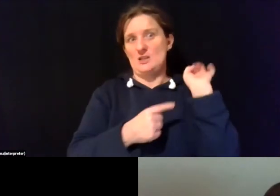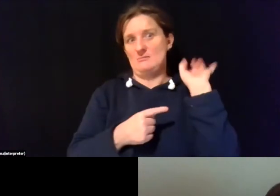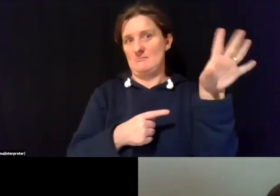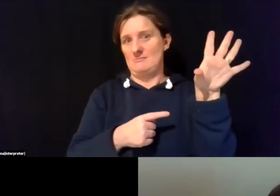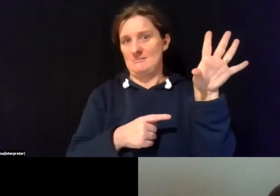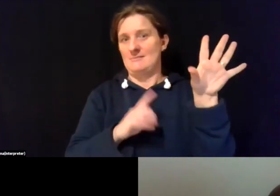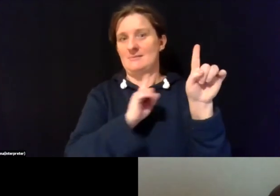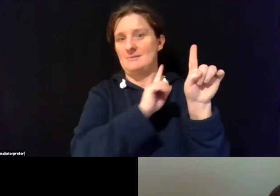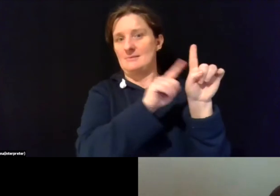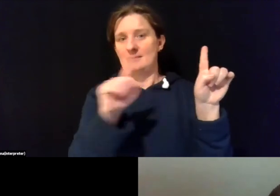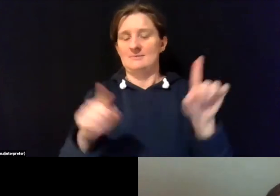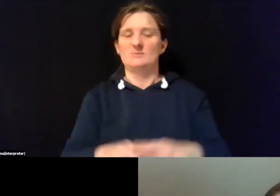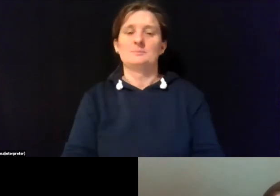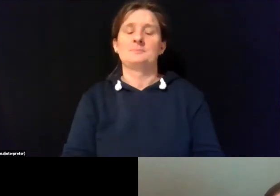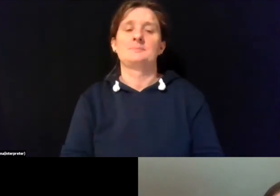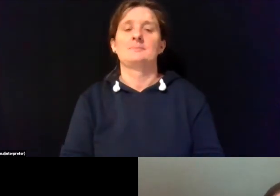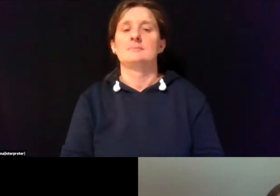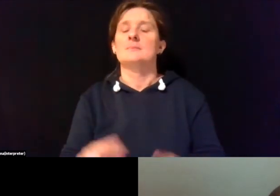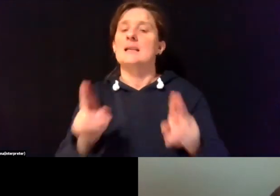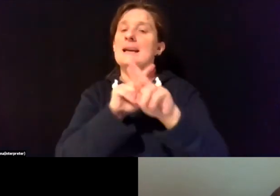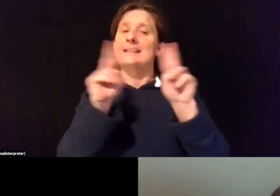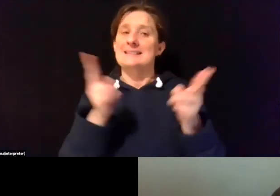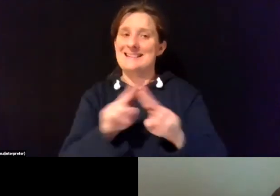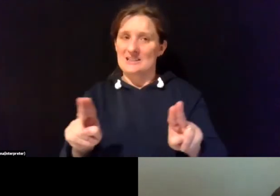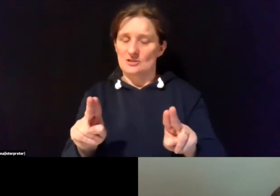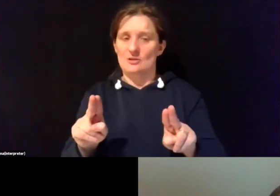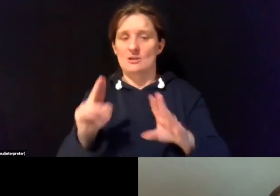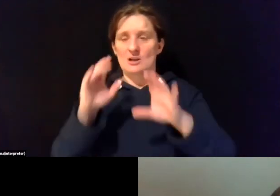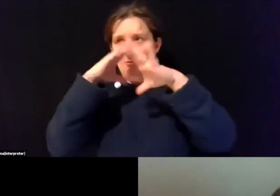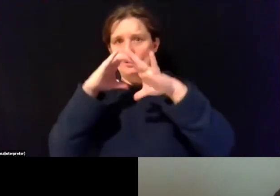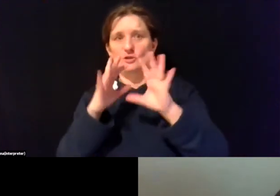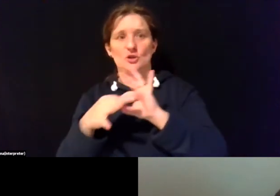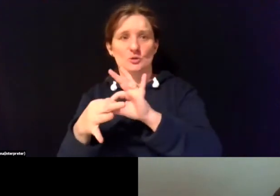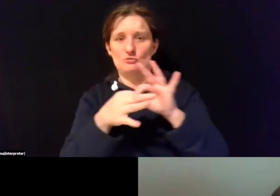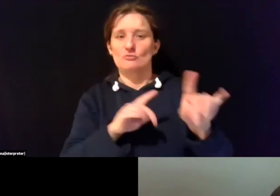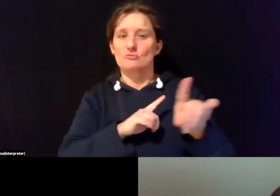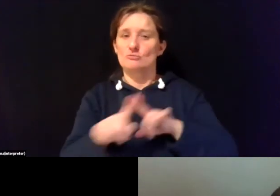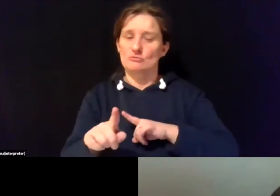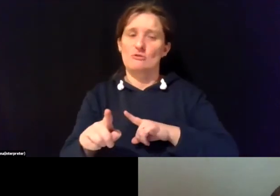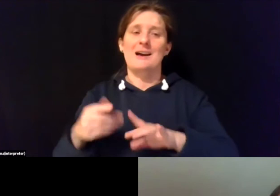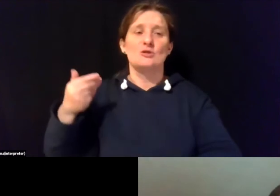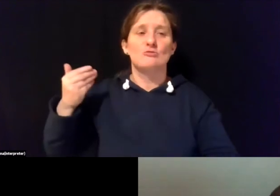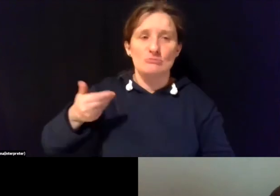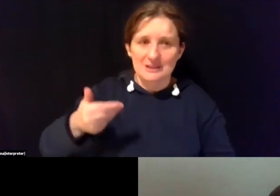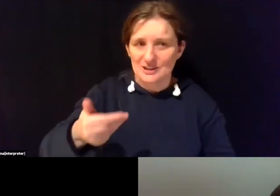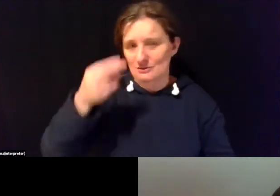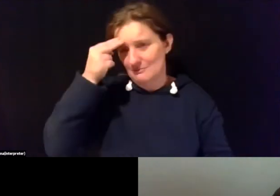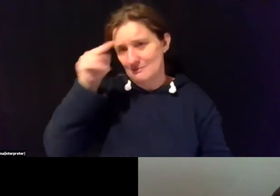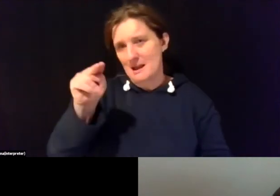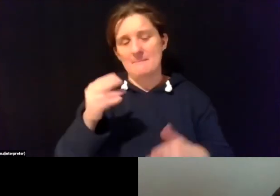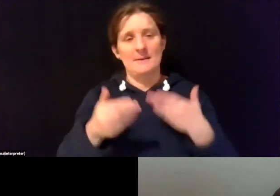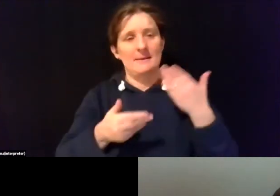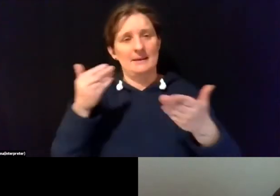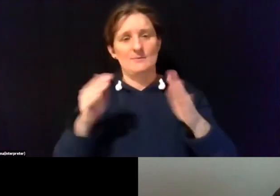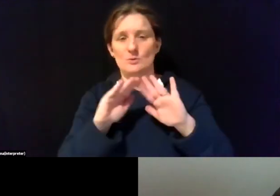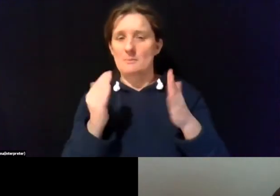is an attempt by the International Astronomical Union to give more poetic traditional names to planets, and there's